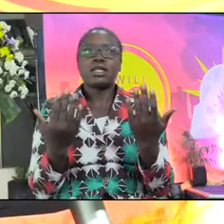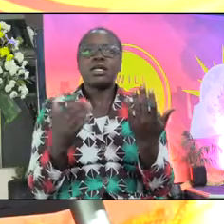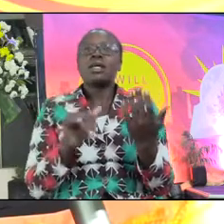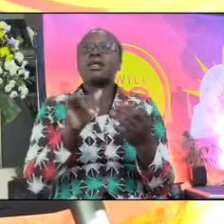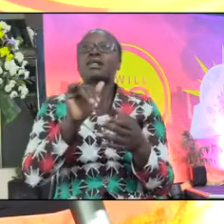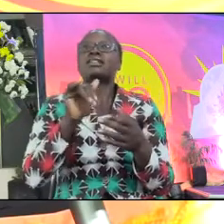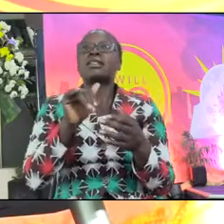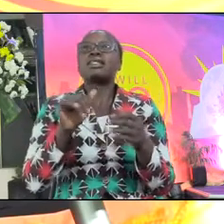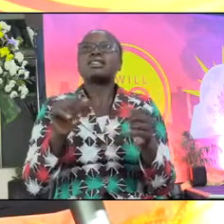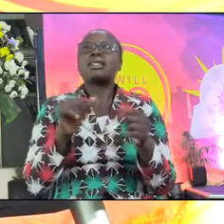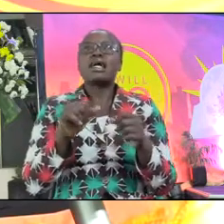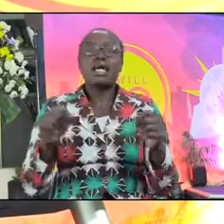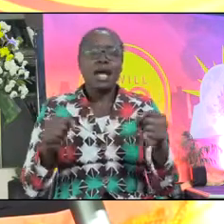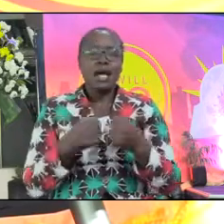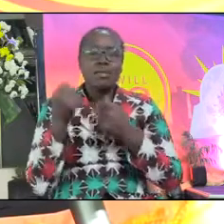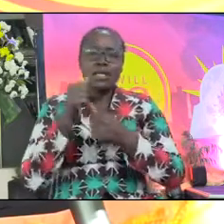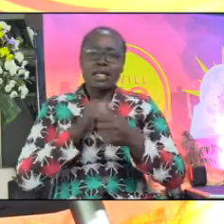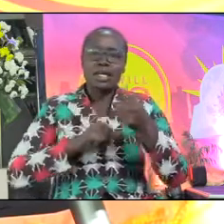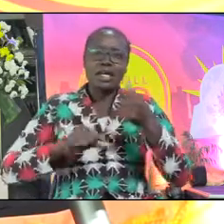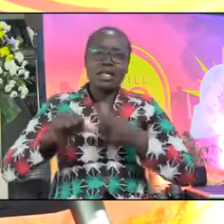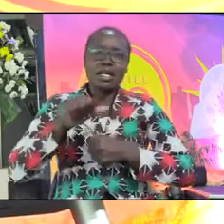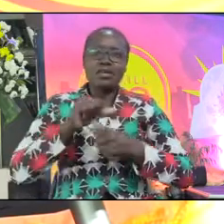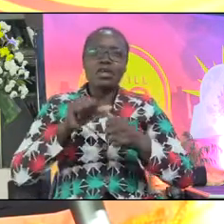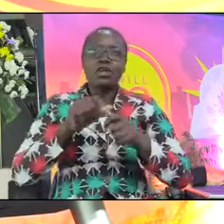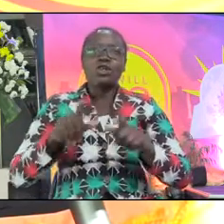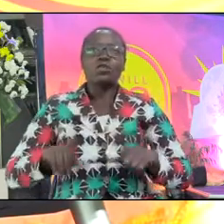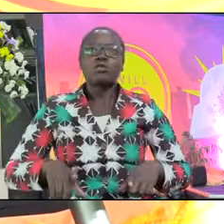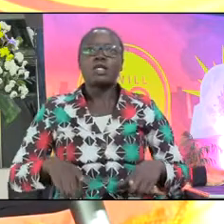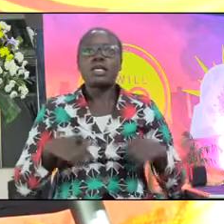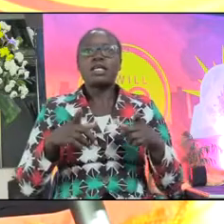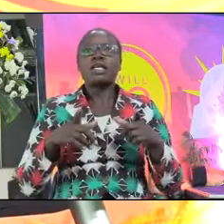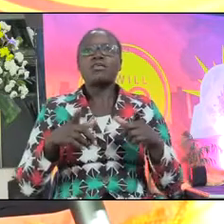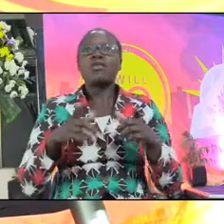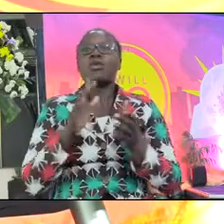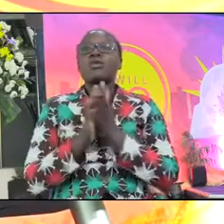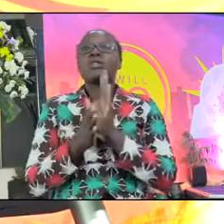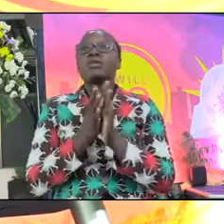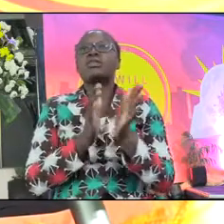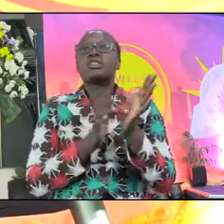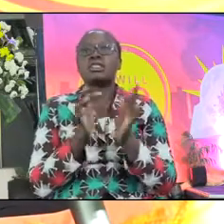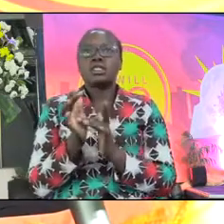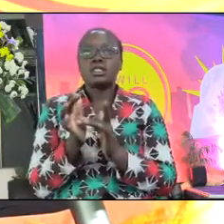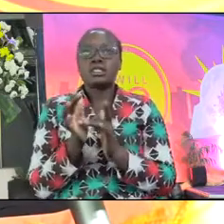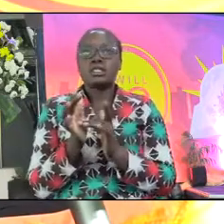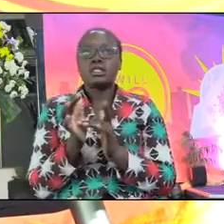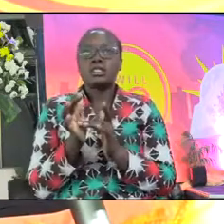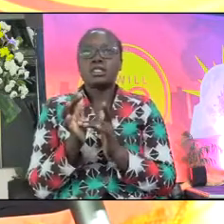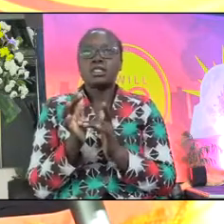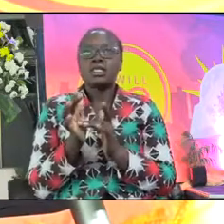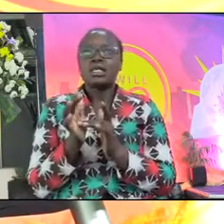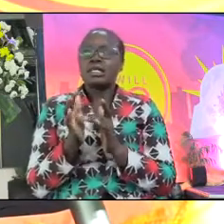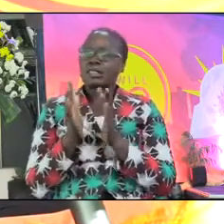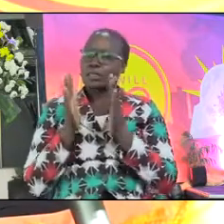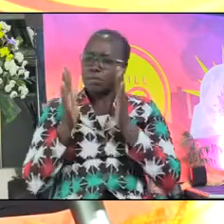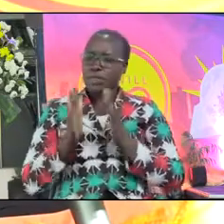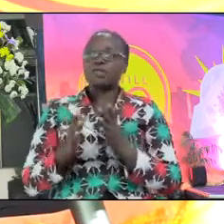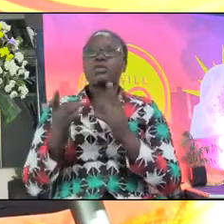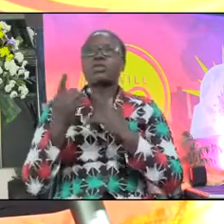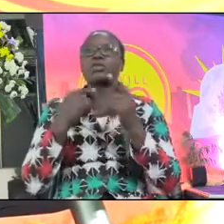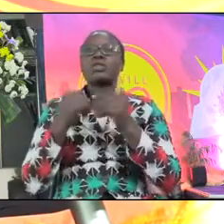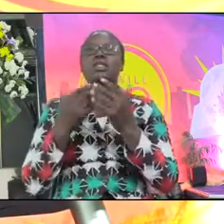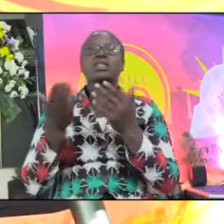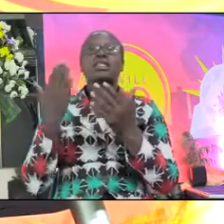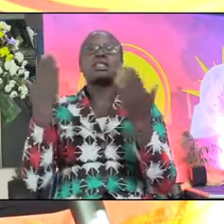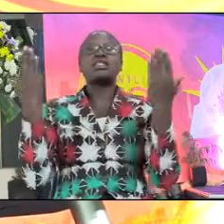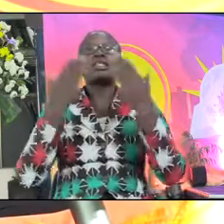that are going awry to be alive without Jesus. The pastor and I were talking last